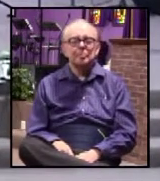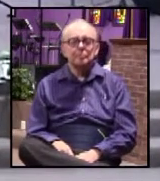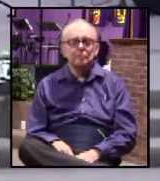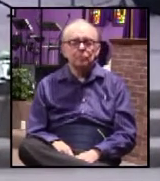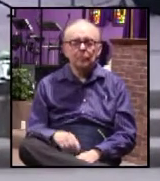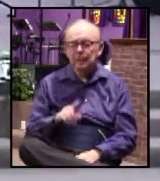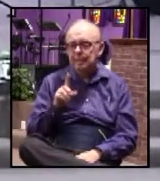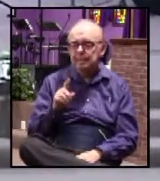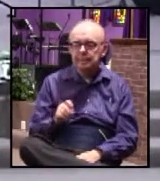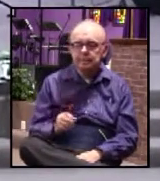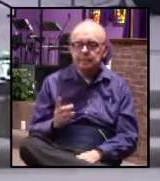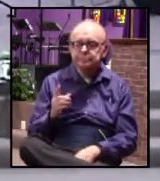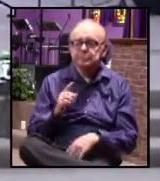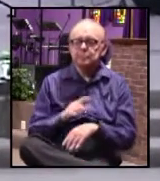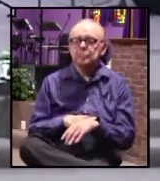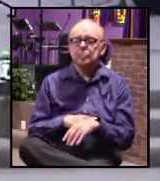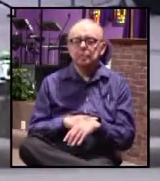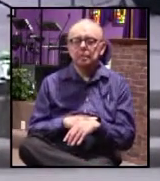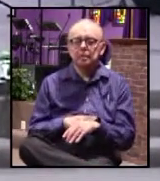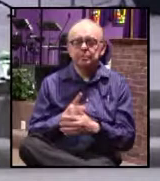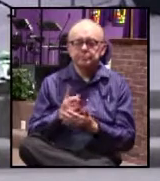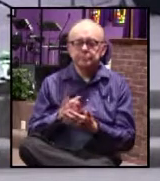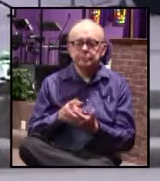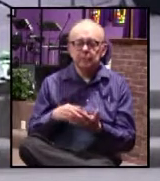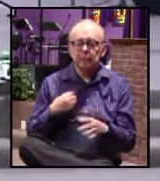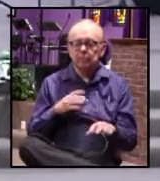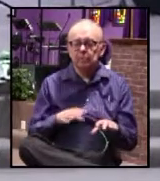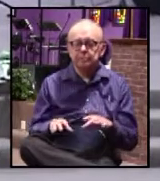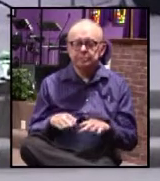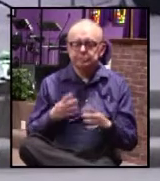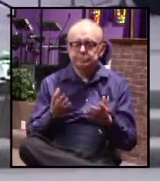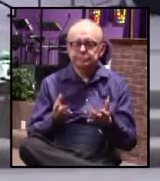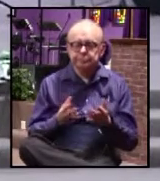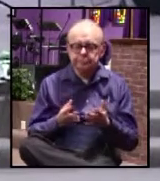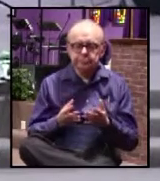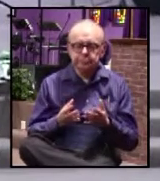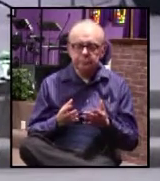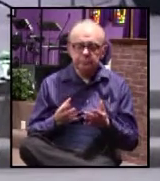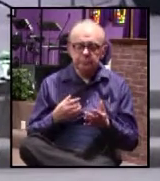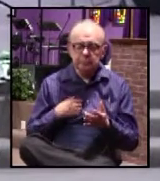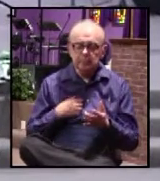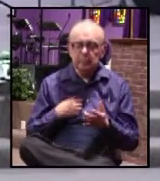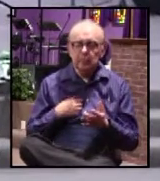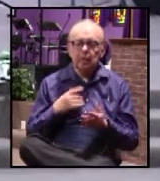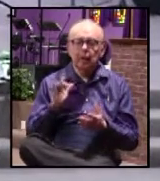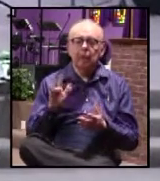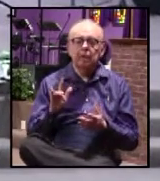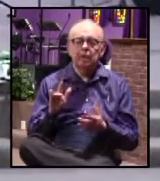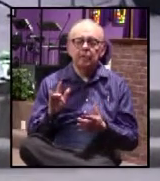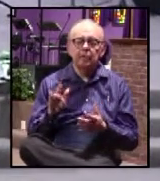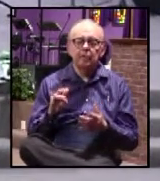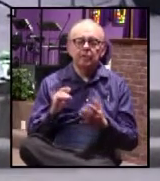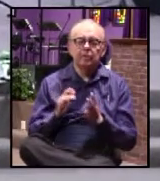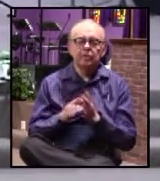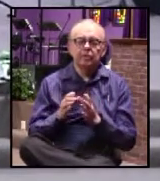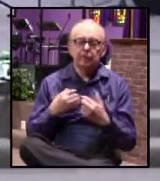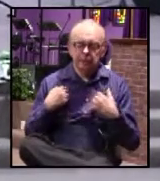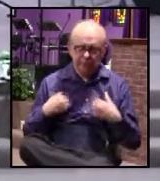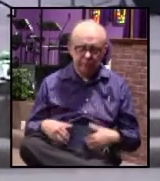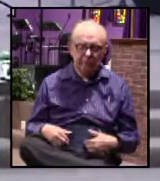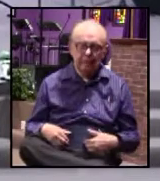The question is, a lot of times, what do? We want to wear the I love Jesus shirts.